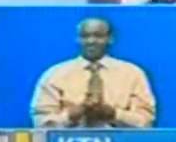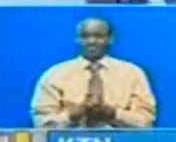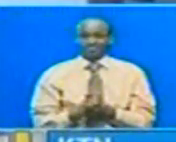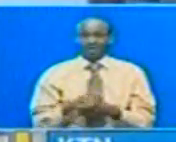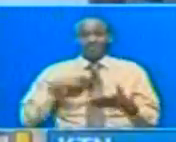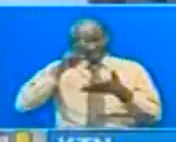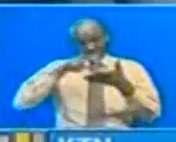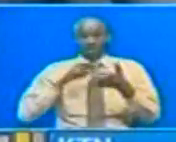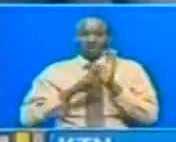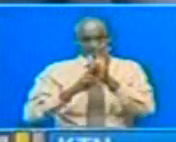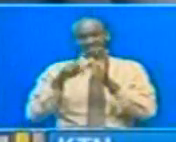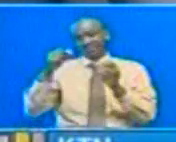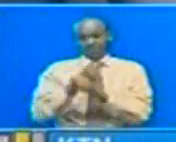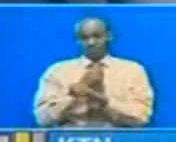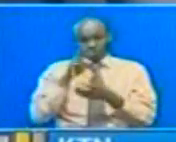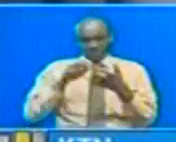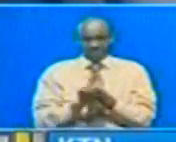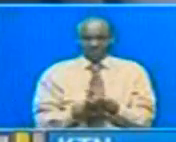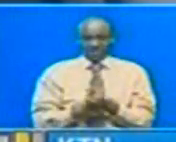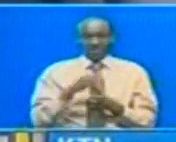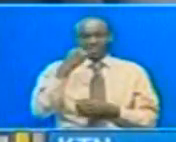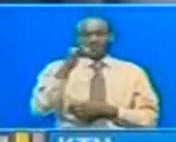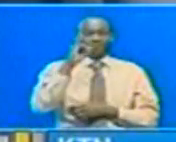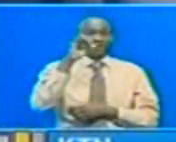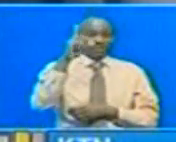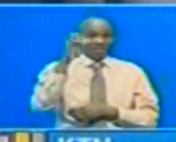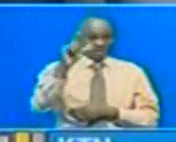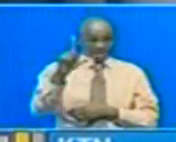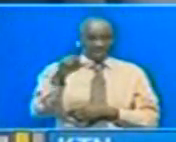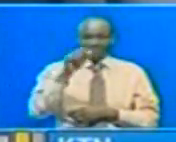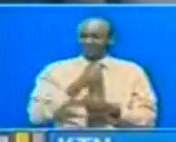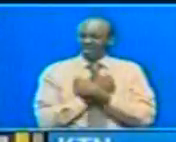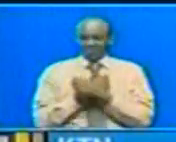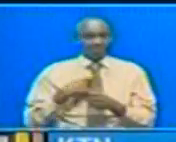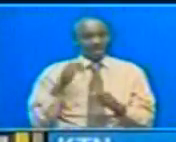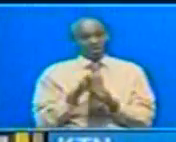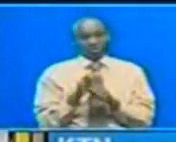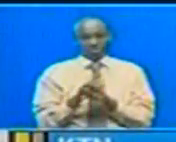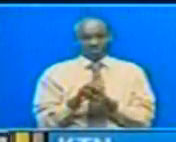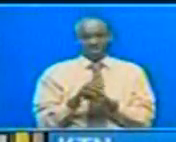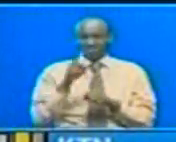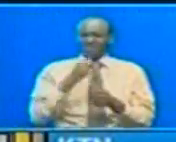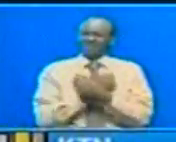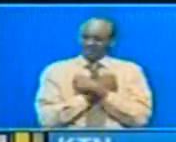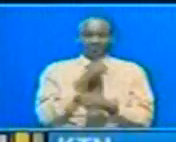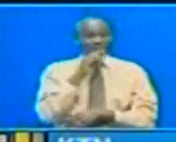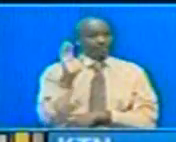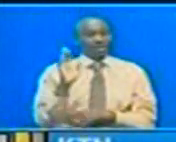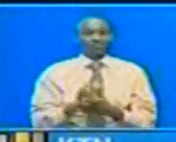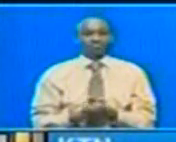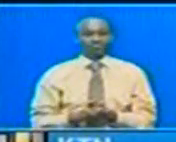I'll read it on her behalf. Fidel, as I said, loved me. He loved his father.